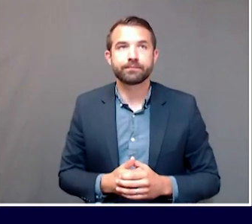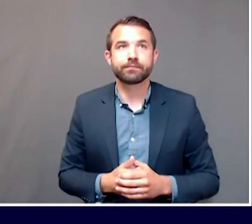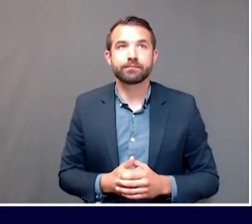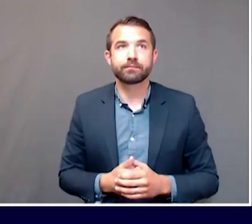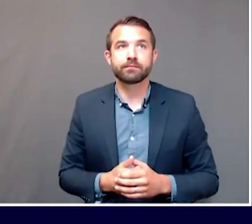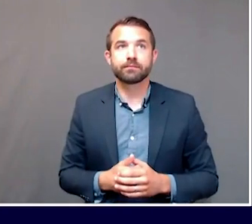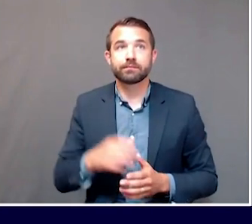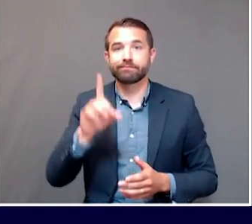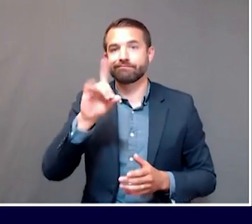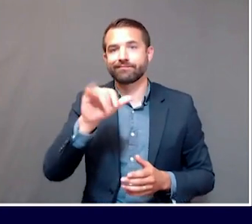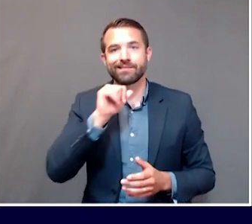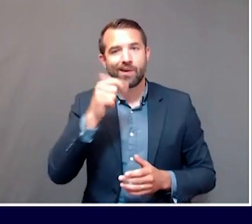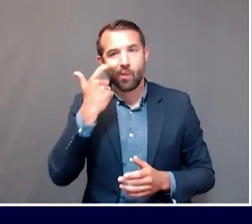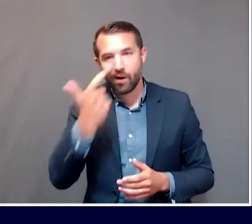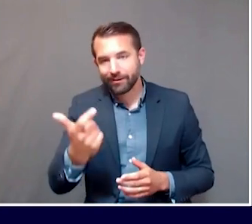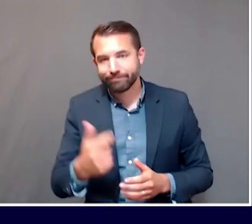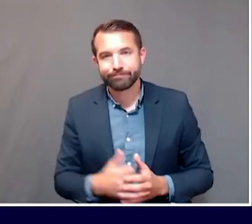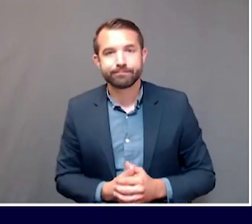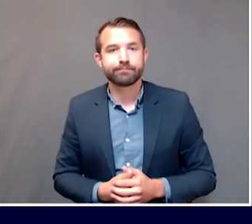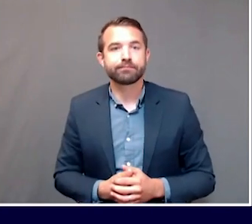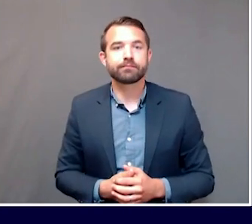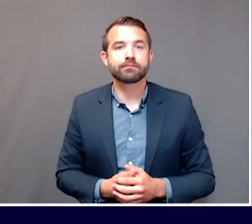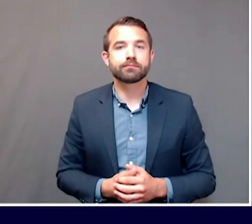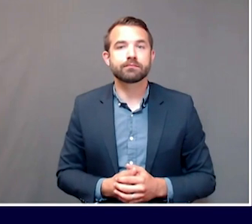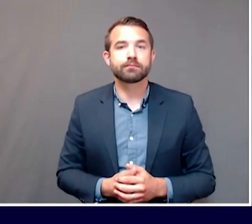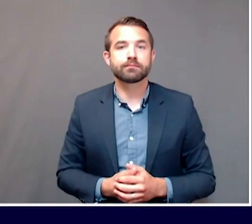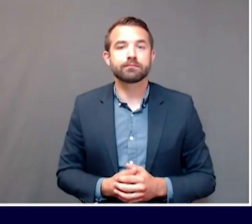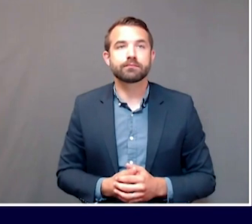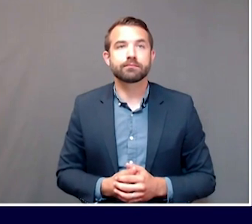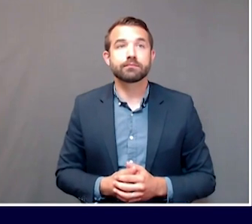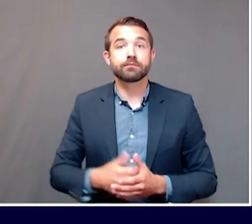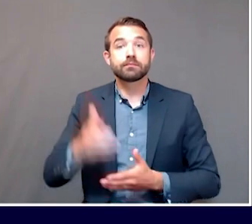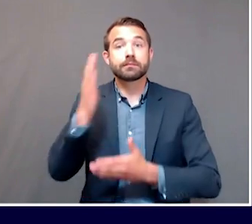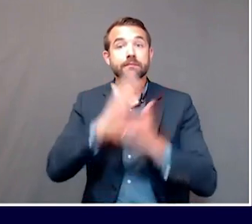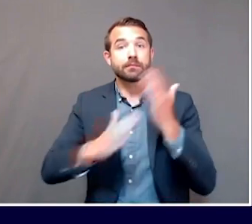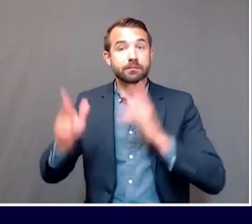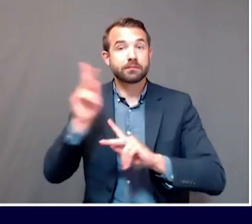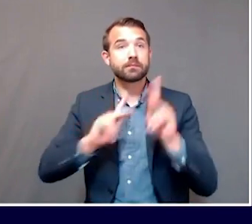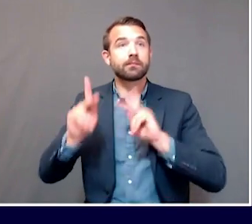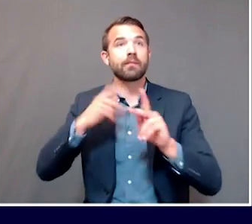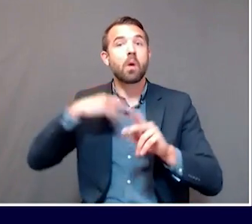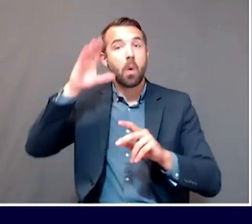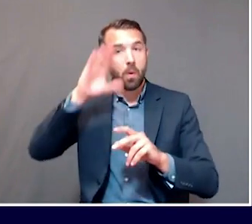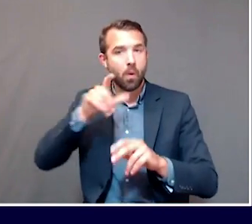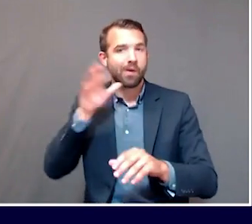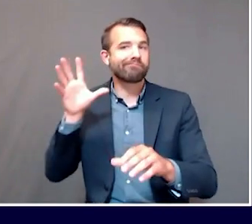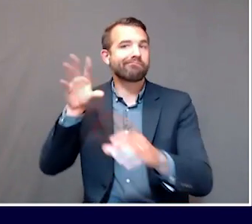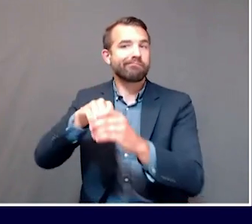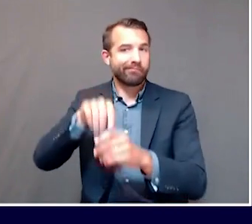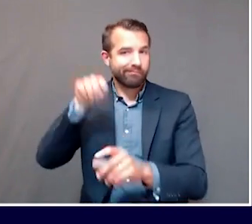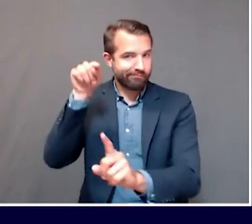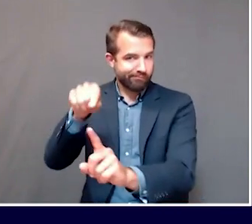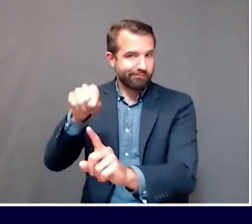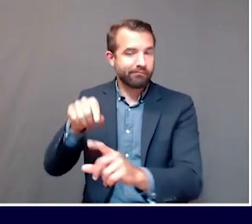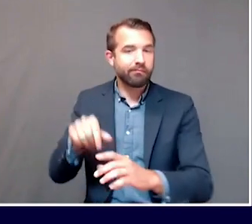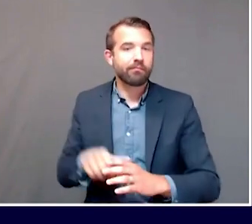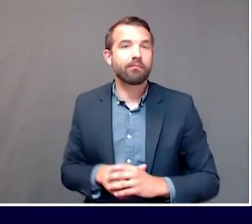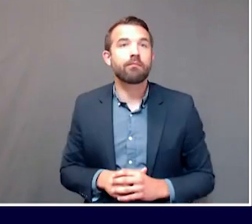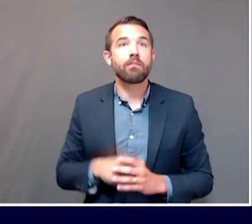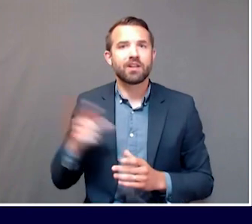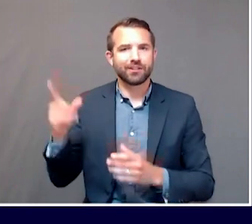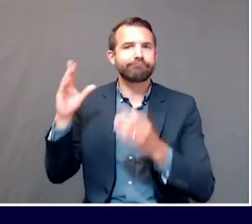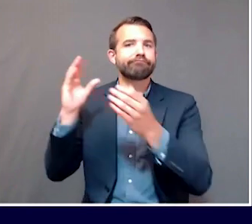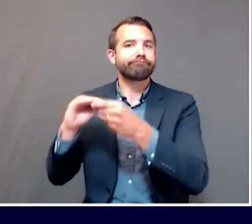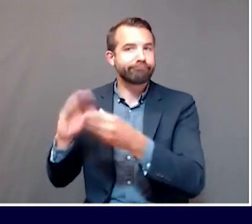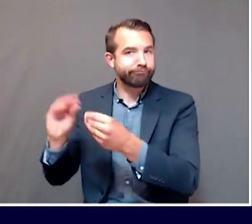reports, there are a number of people I know who are participating, and I have talked with them in the past. And members of my staff have talked with